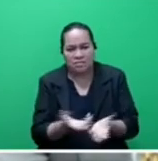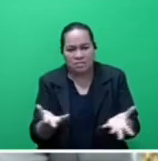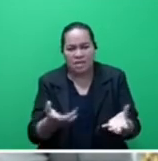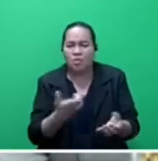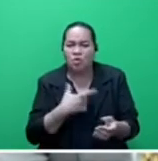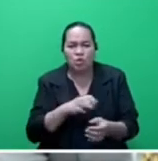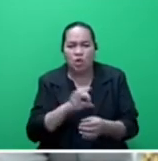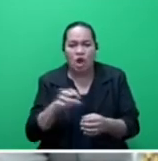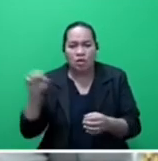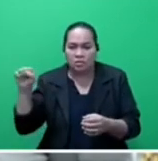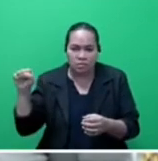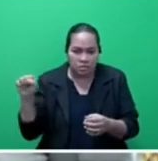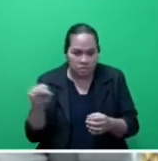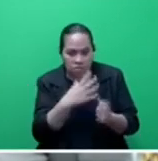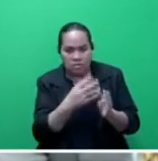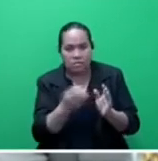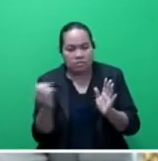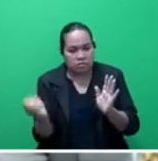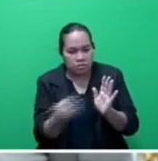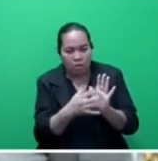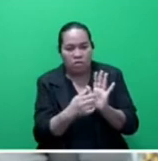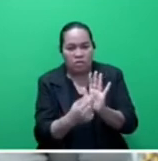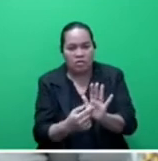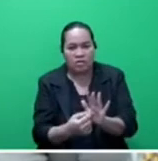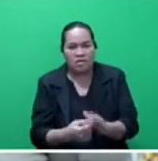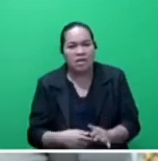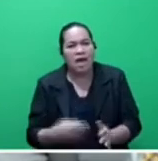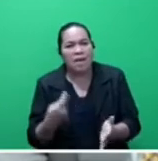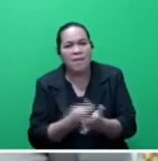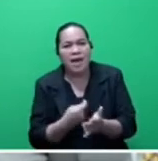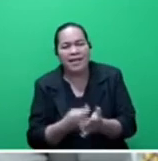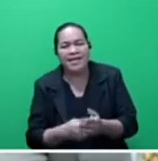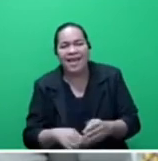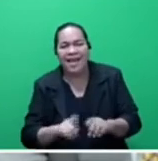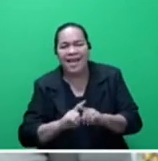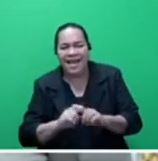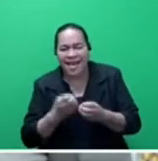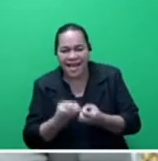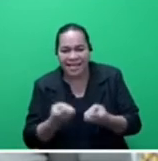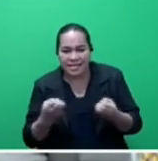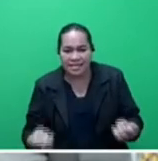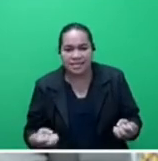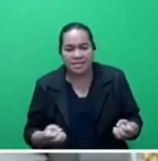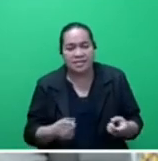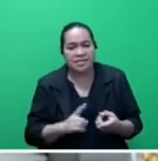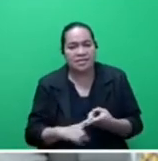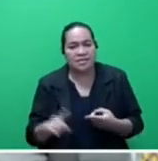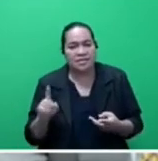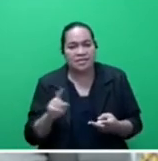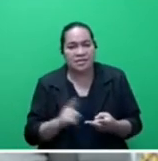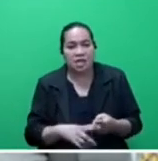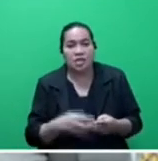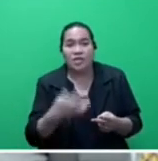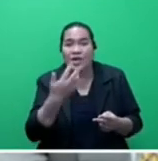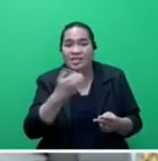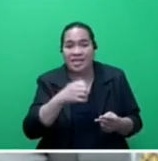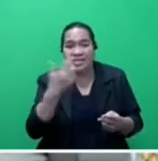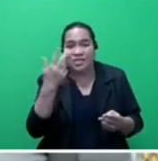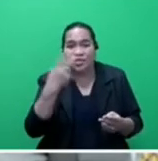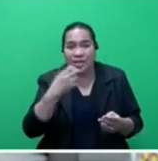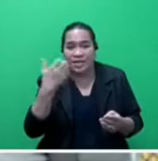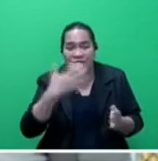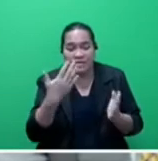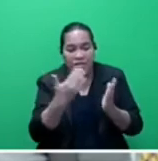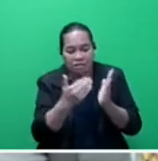activating this. The mining entities, Part 6 of the Income Tax Act 2015 is specifically for